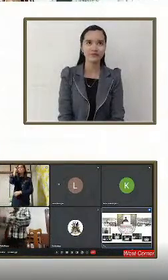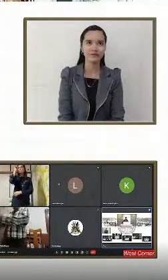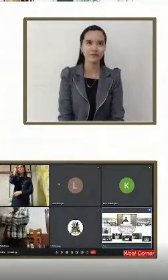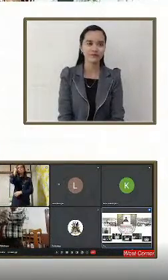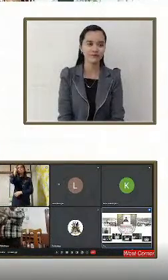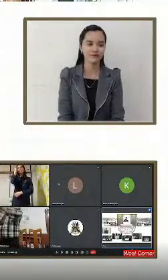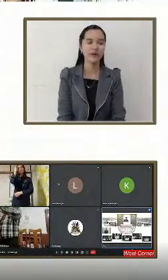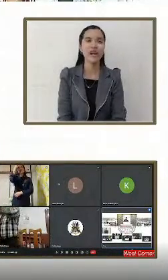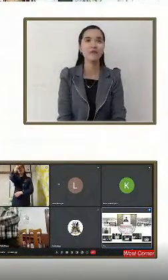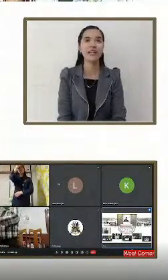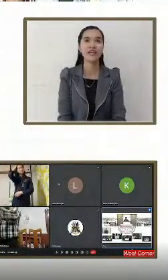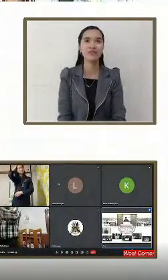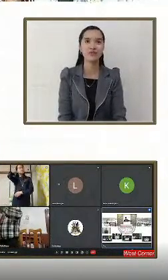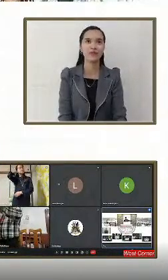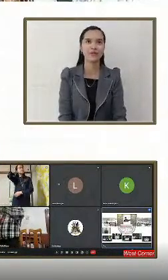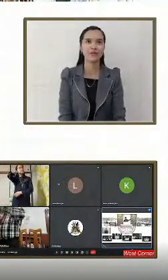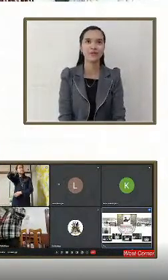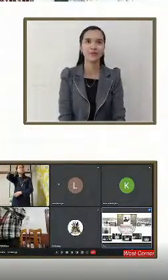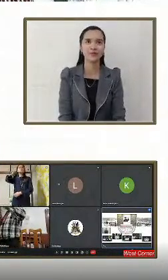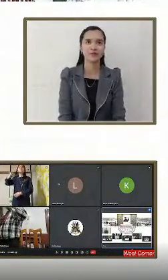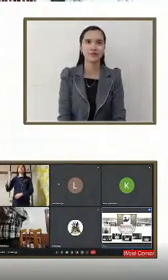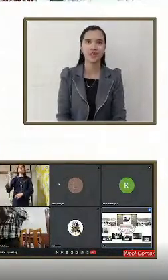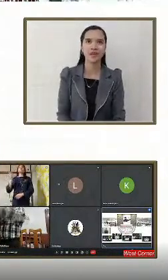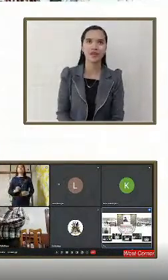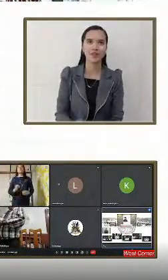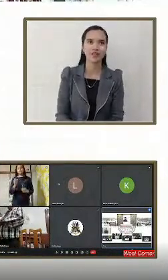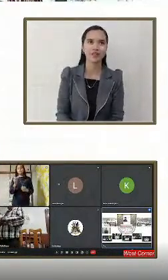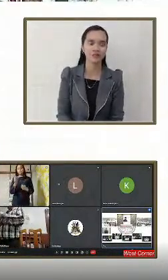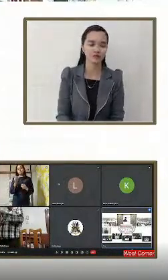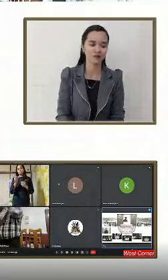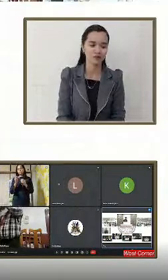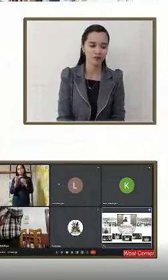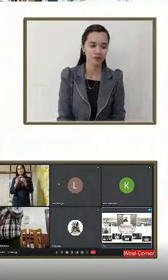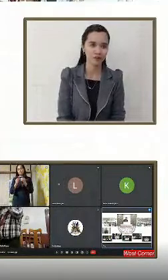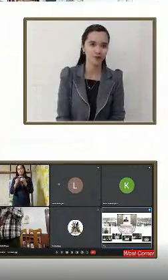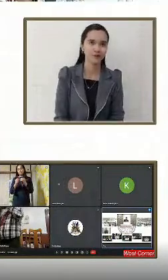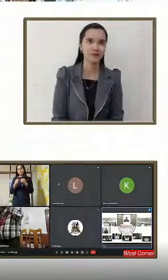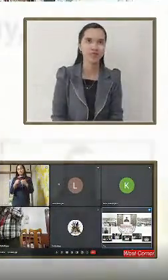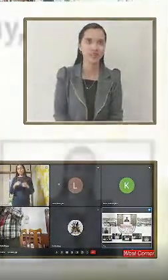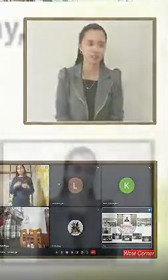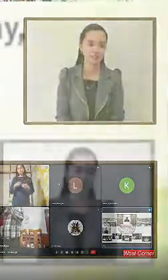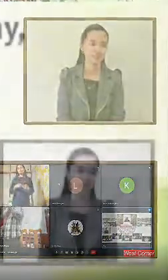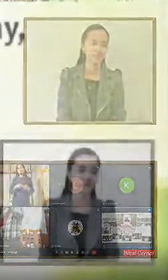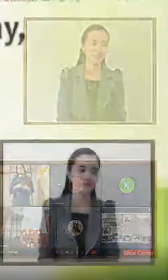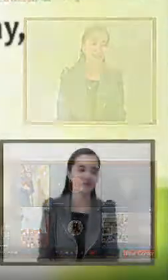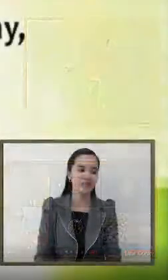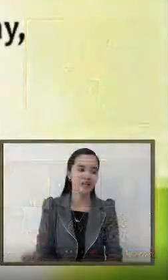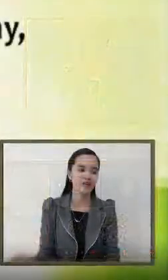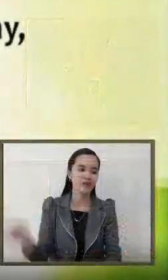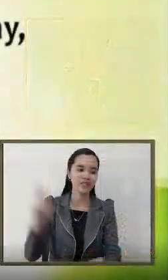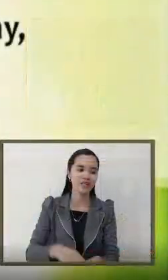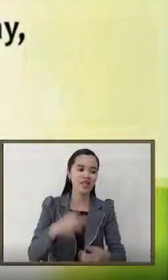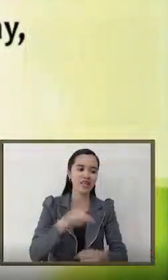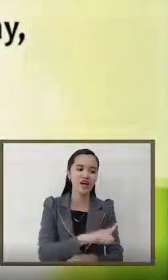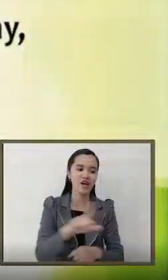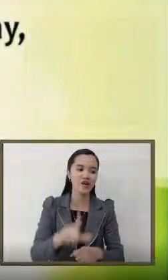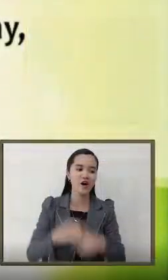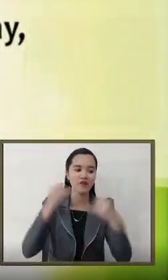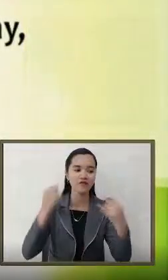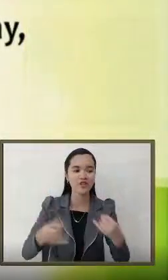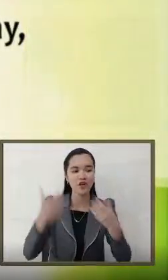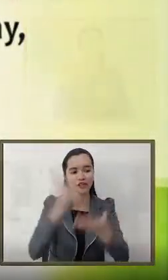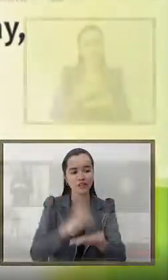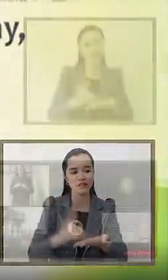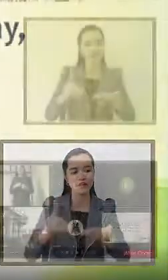faces. I've reached the land of joy divine on the first stanza. Everybody now sing. I've reached the land